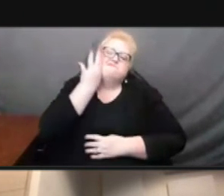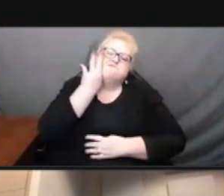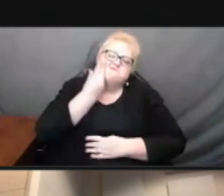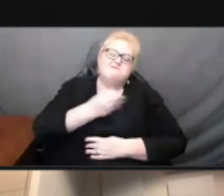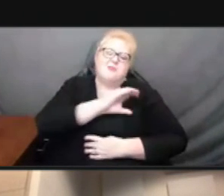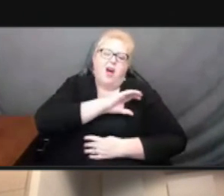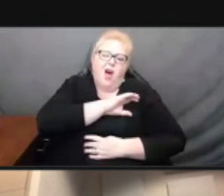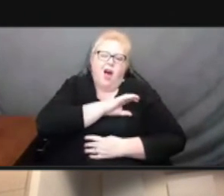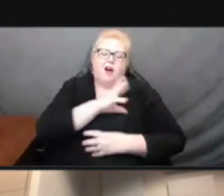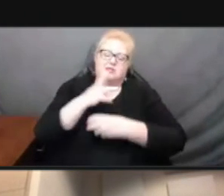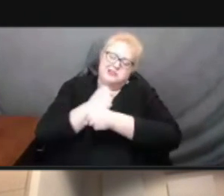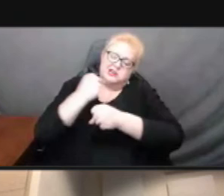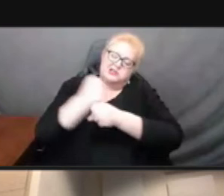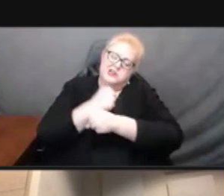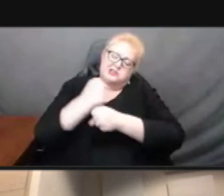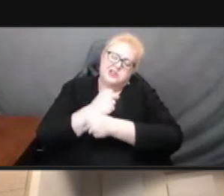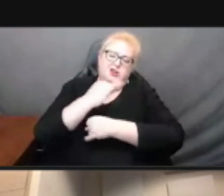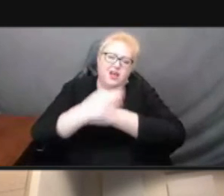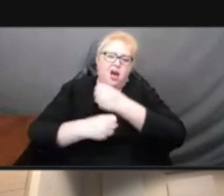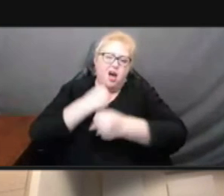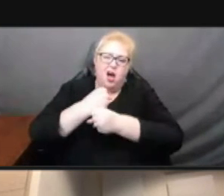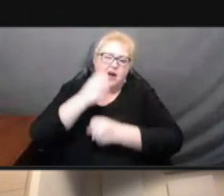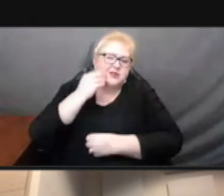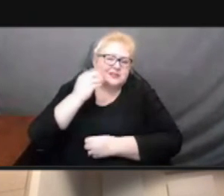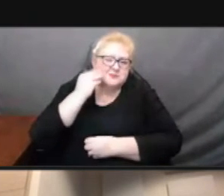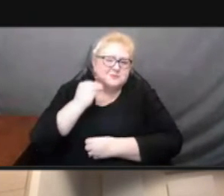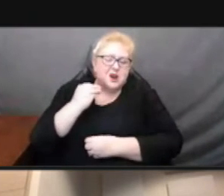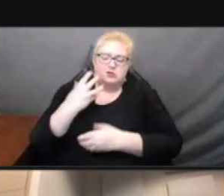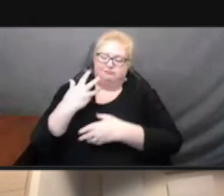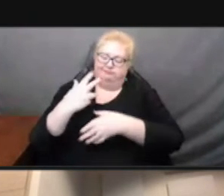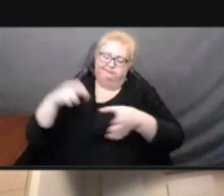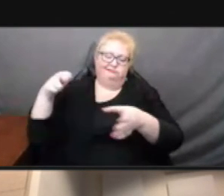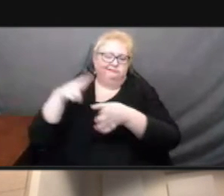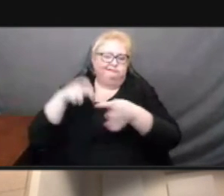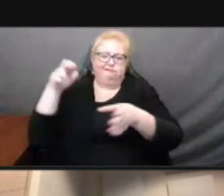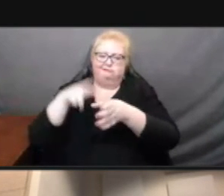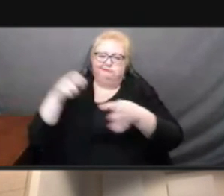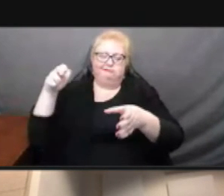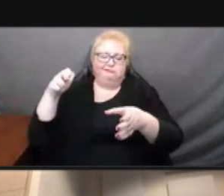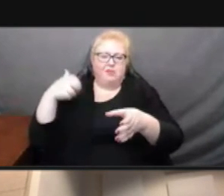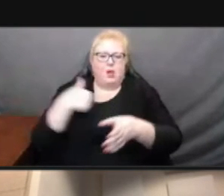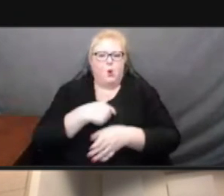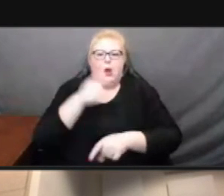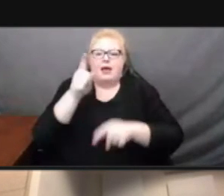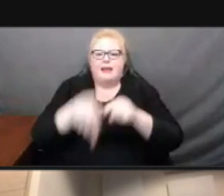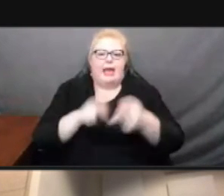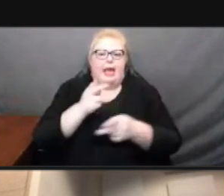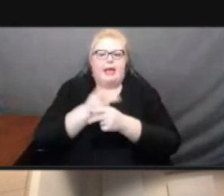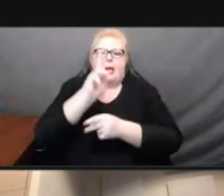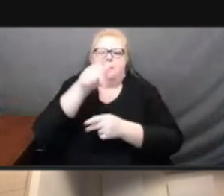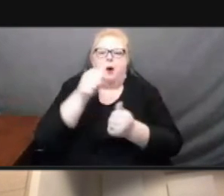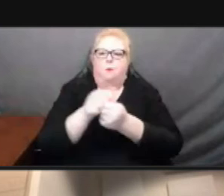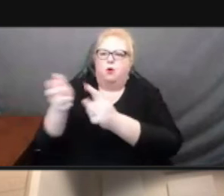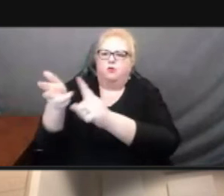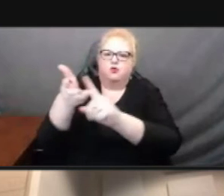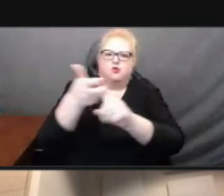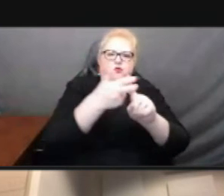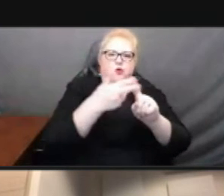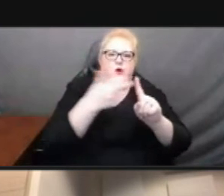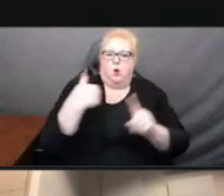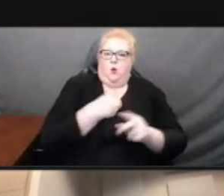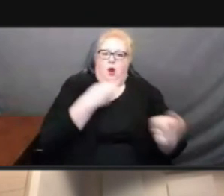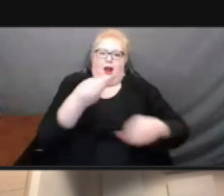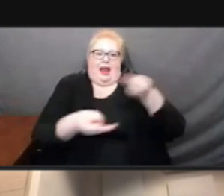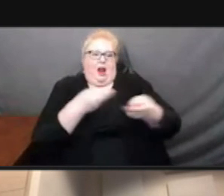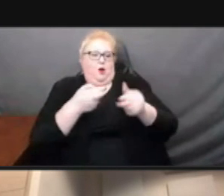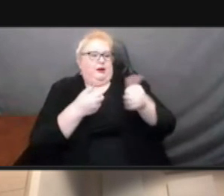happening. We can't keep up the recruiting. We're hiring 10, 11 people at a time, and we lose that many in a